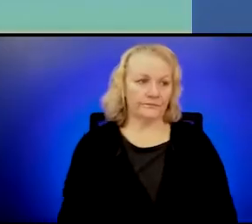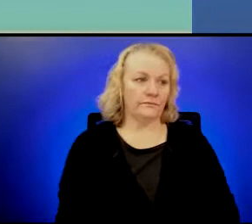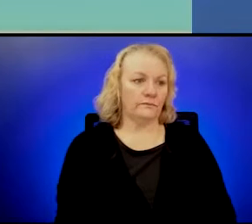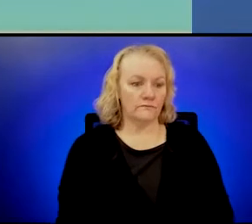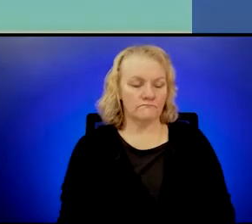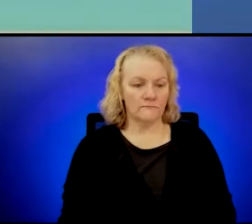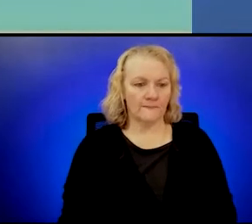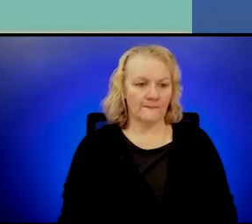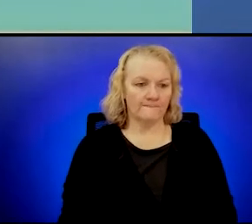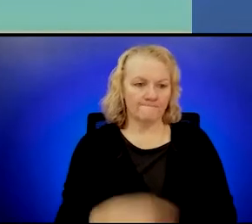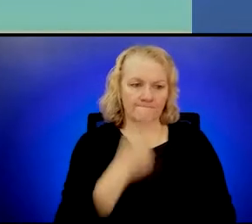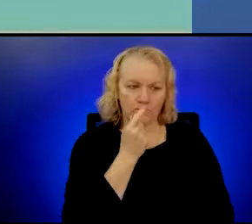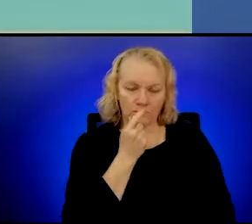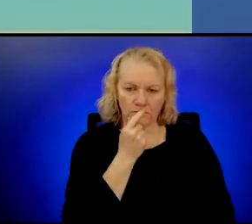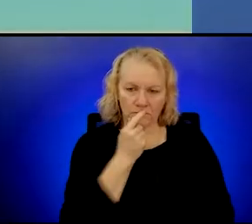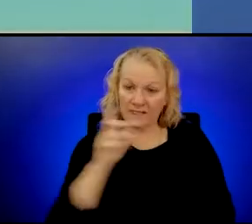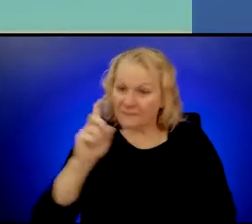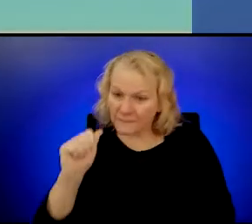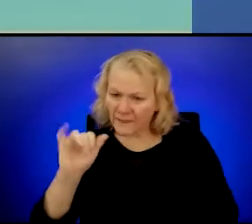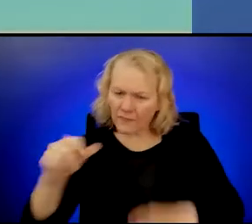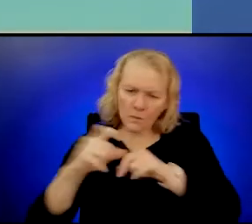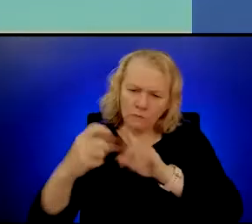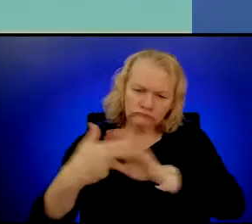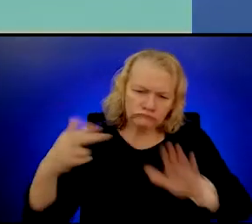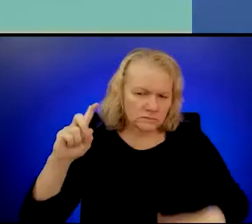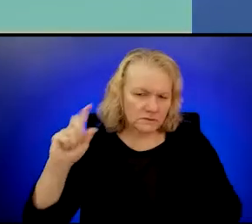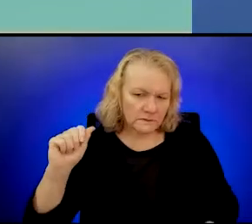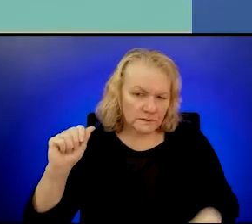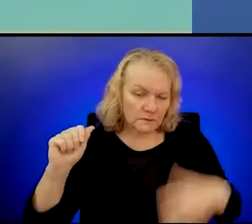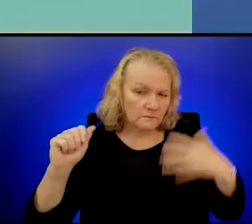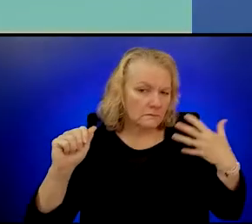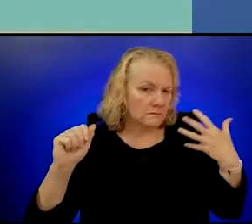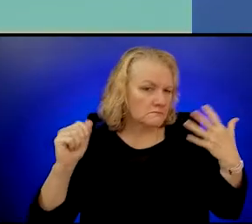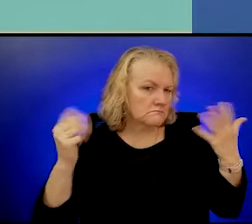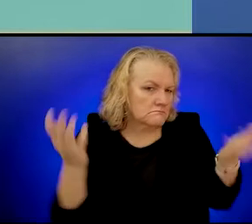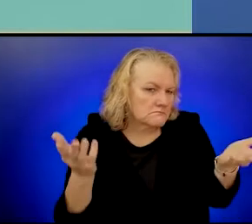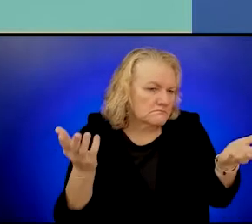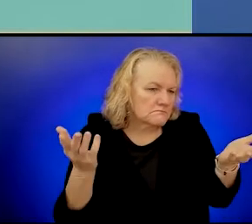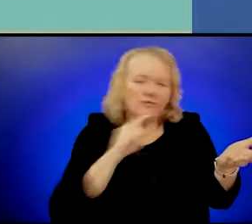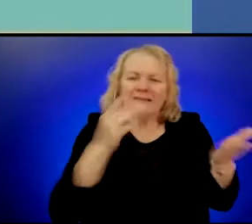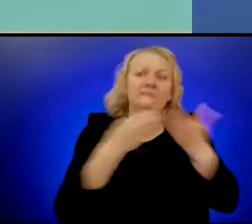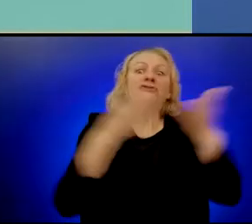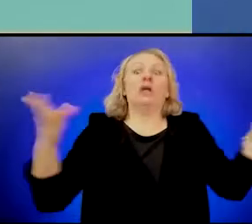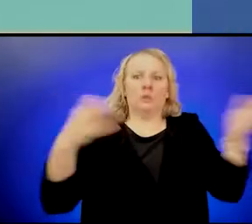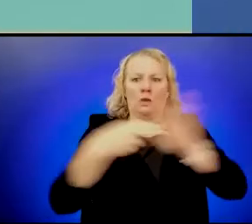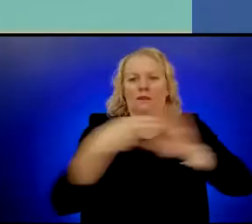So disability, the term disability, it's an umbrella that